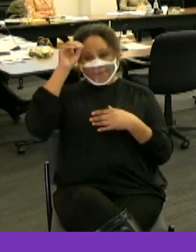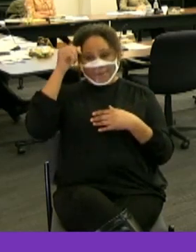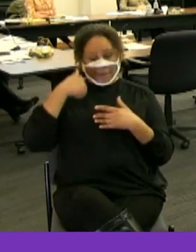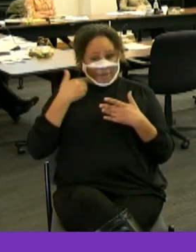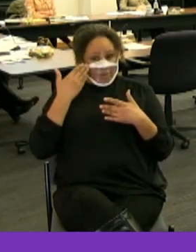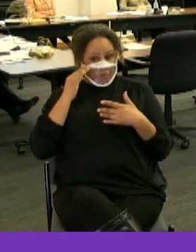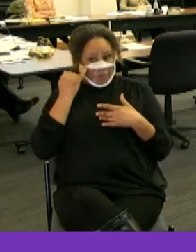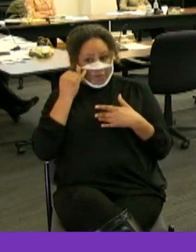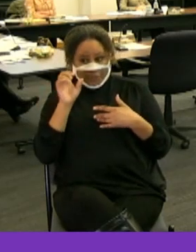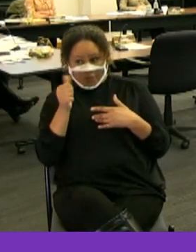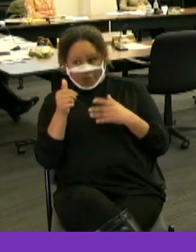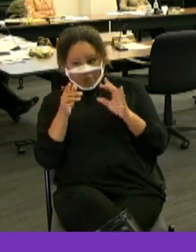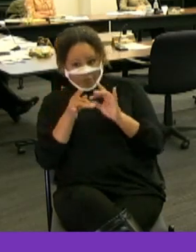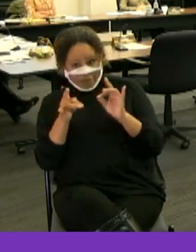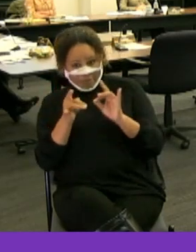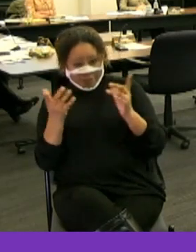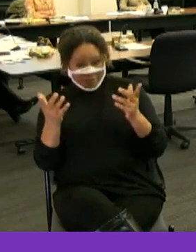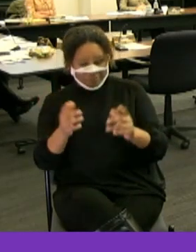else has any comments.